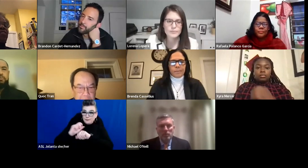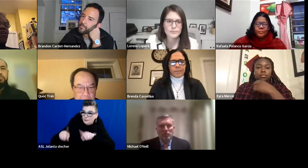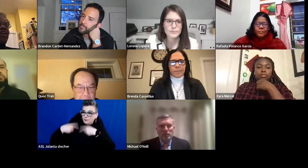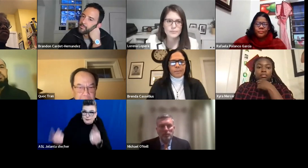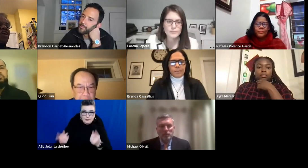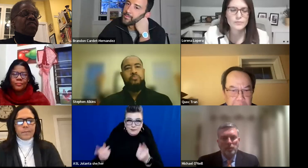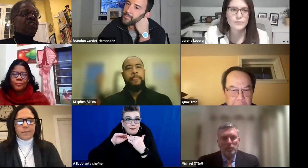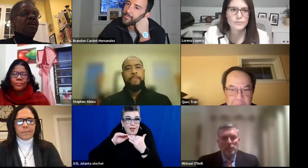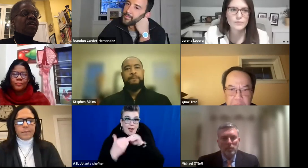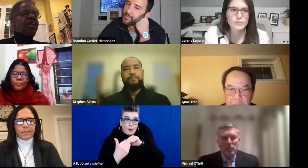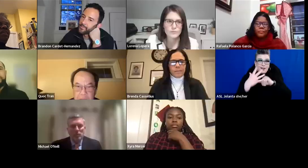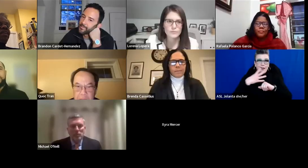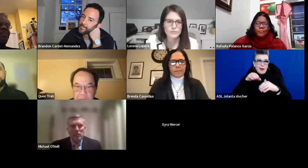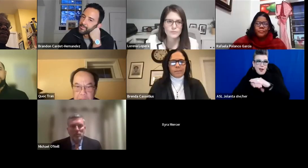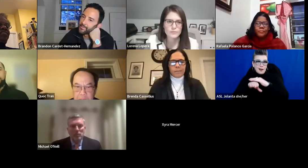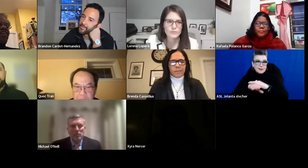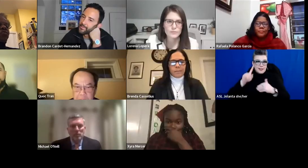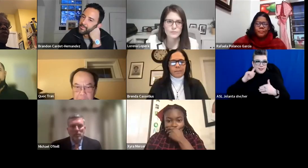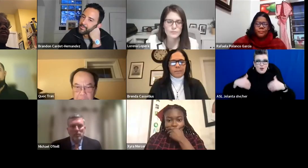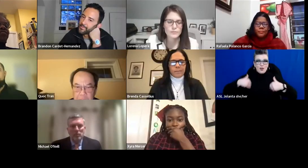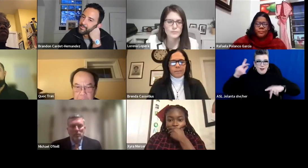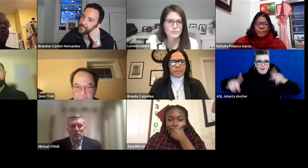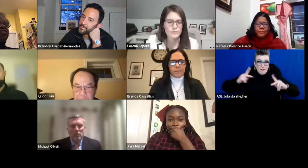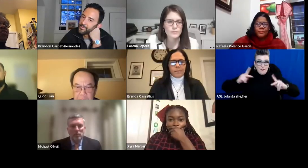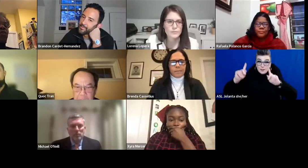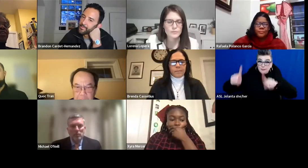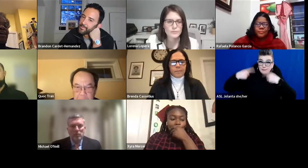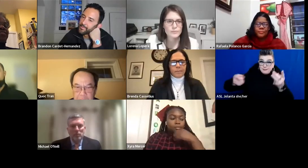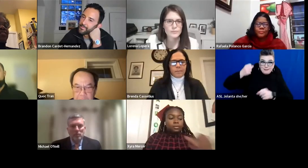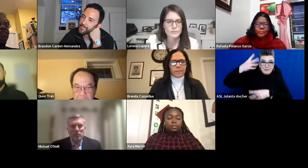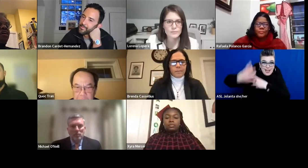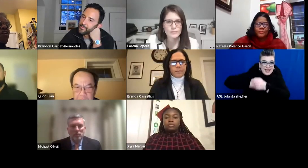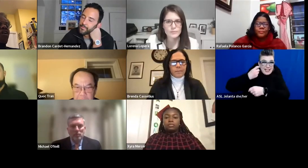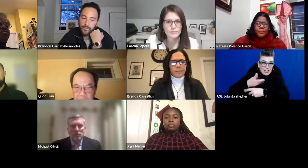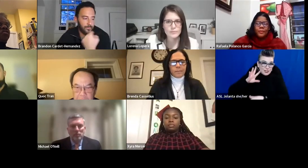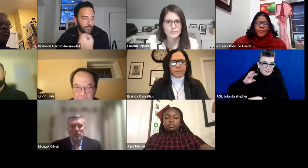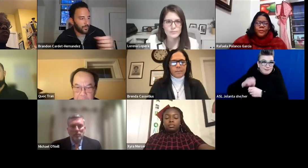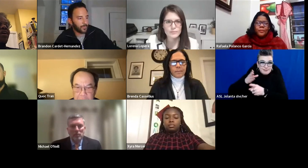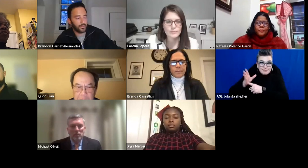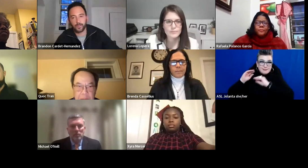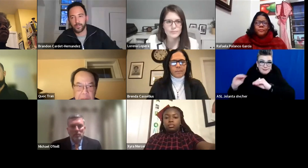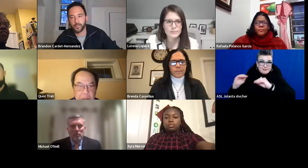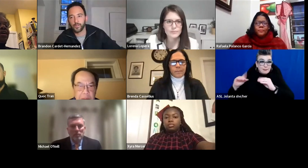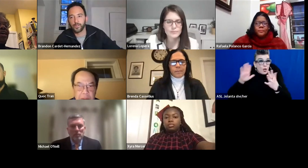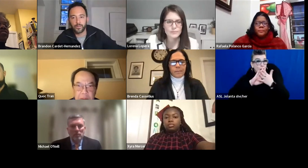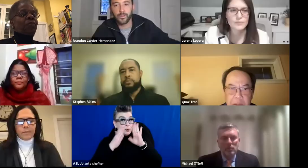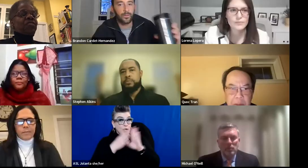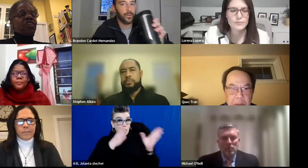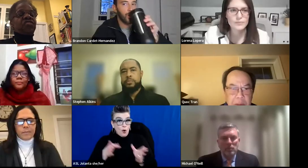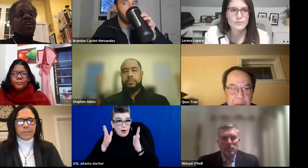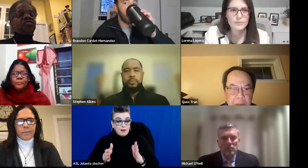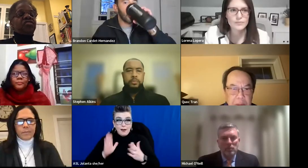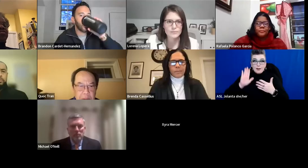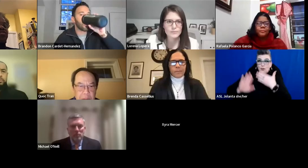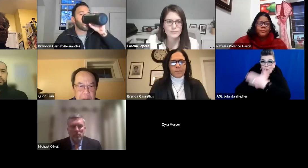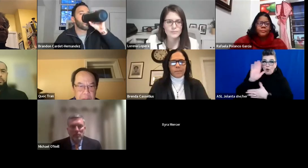a lifelong educator career hernandez has worked as a community organizer college and career counselor and special